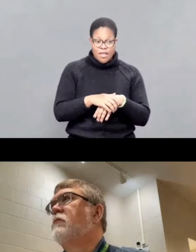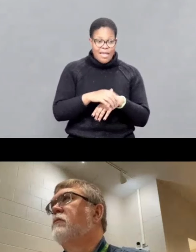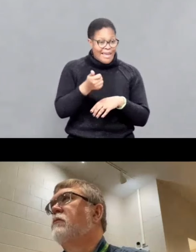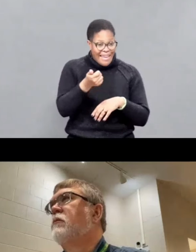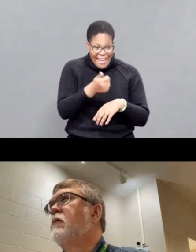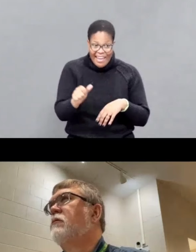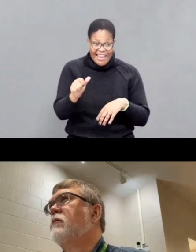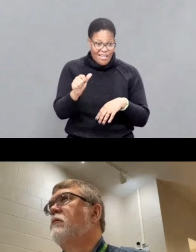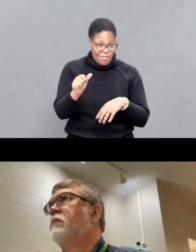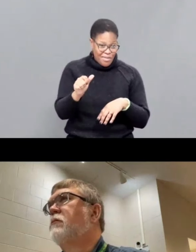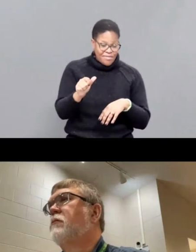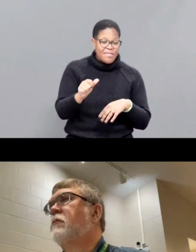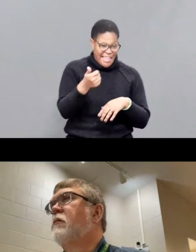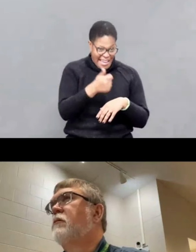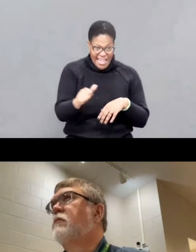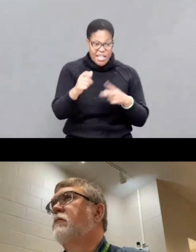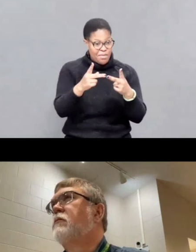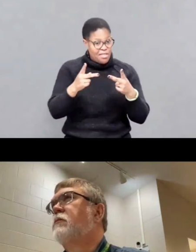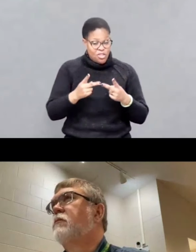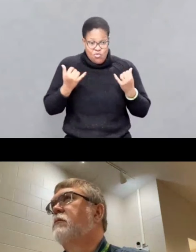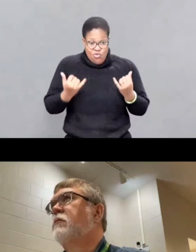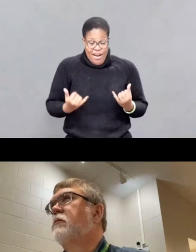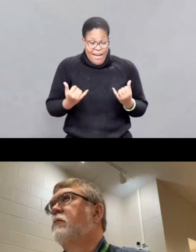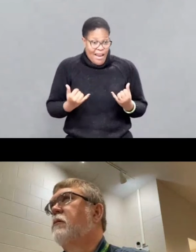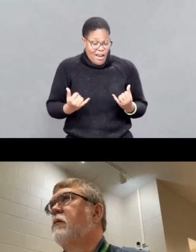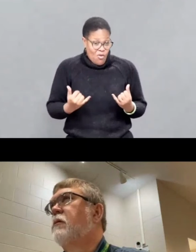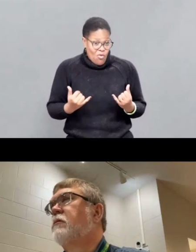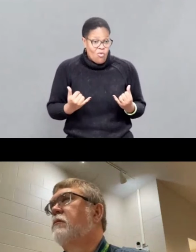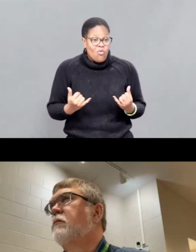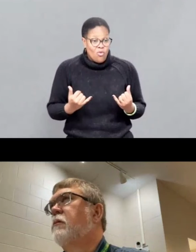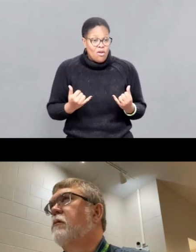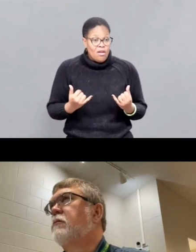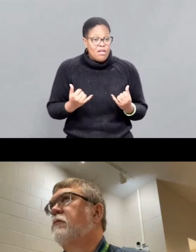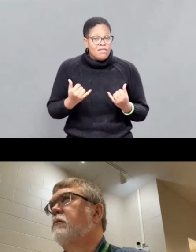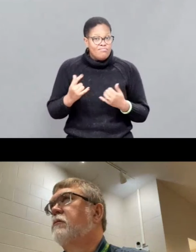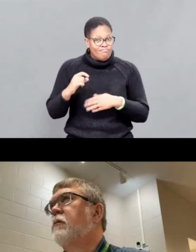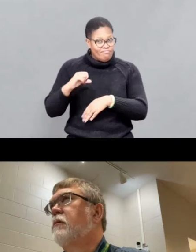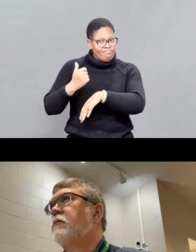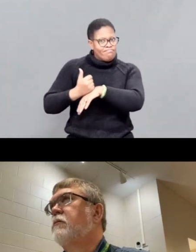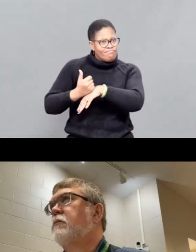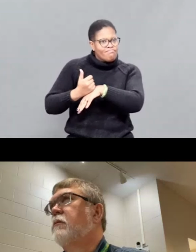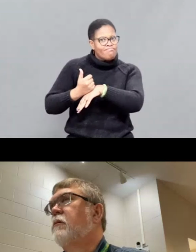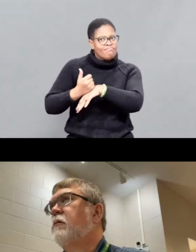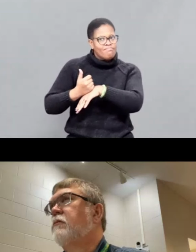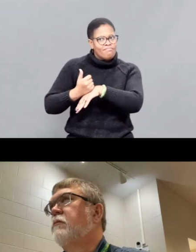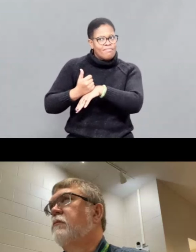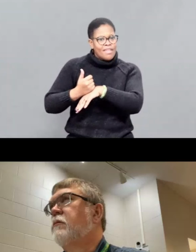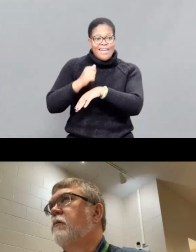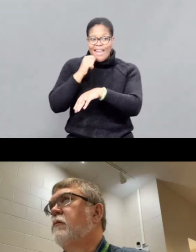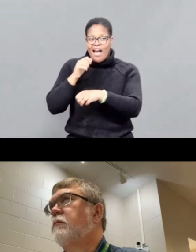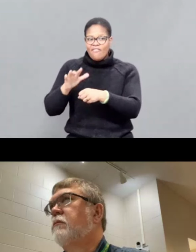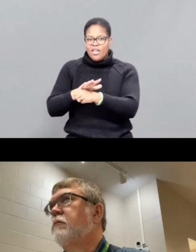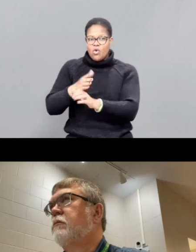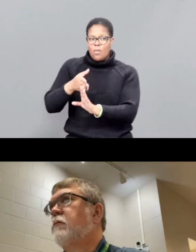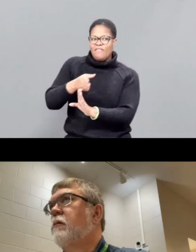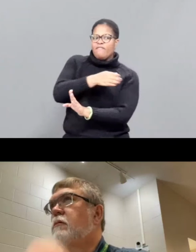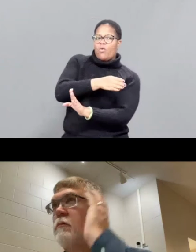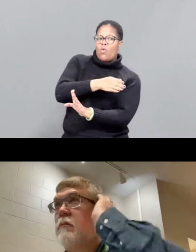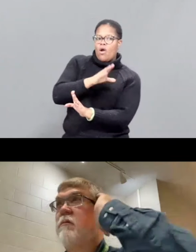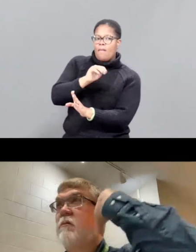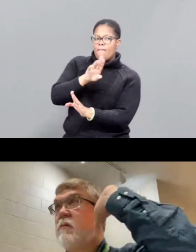any position right now that was in place and not filled before March of